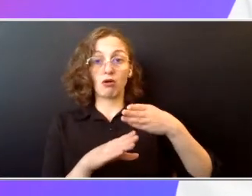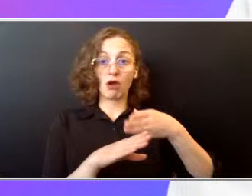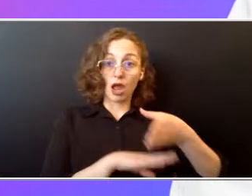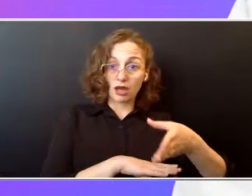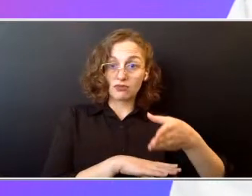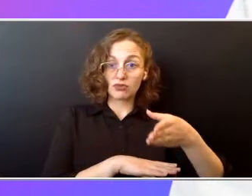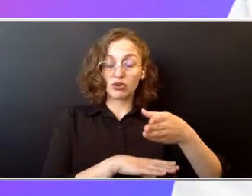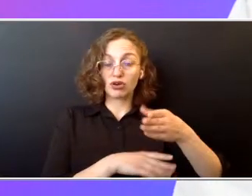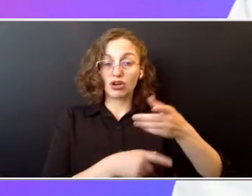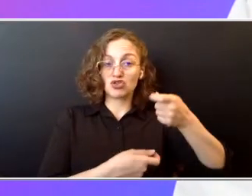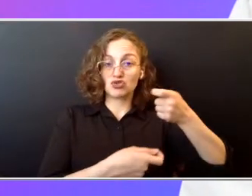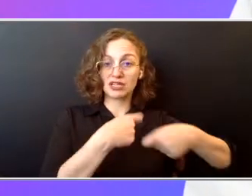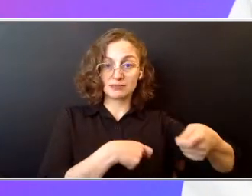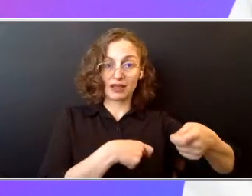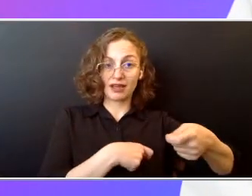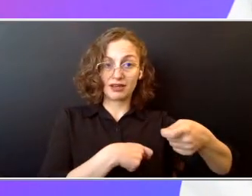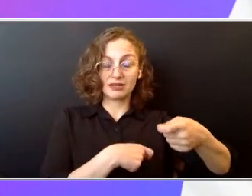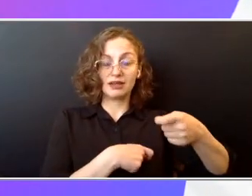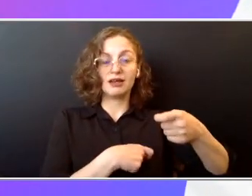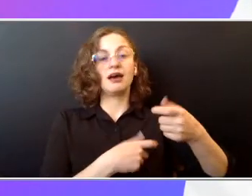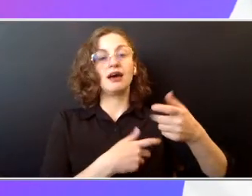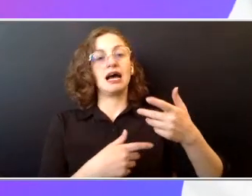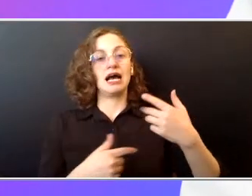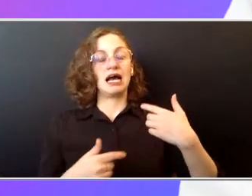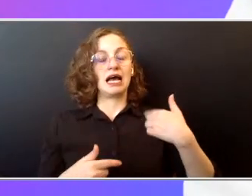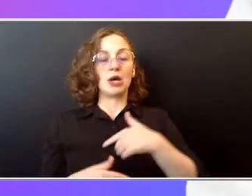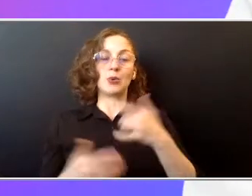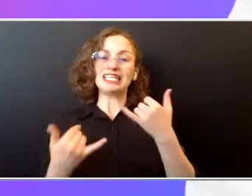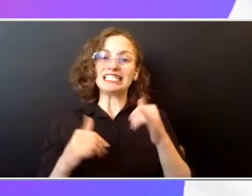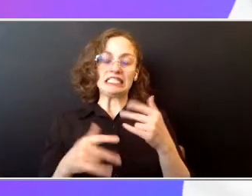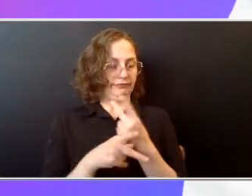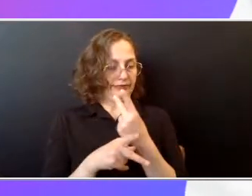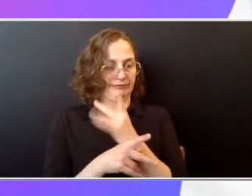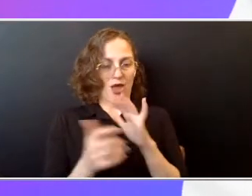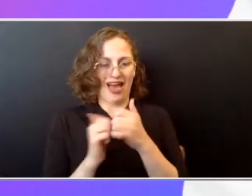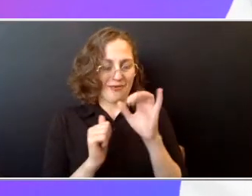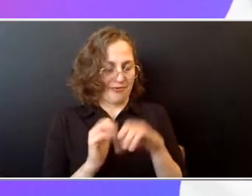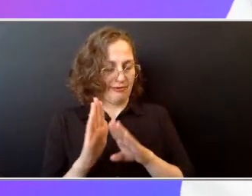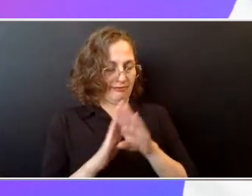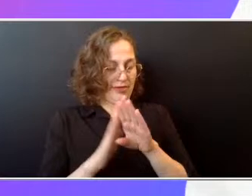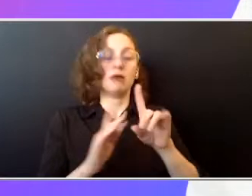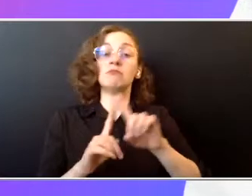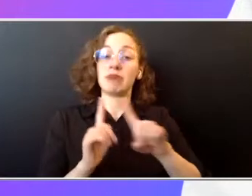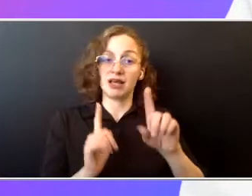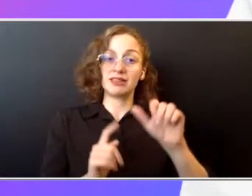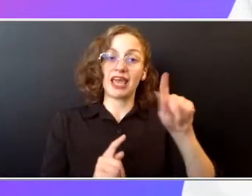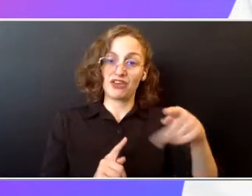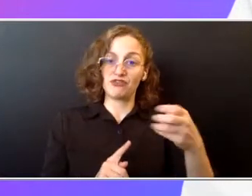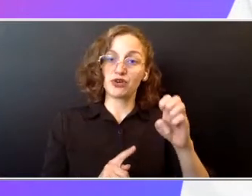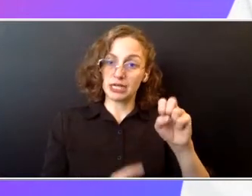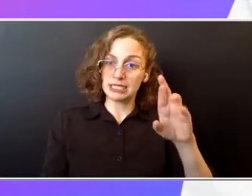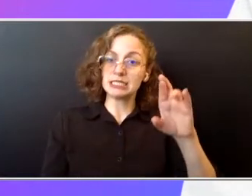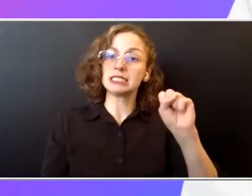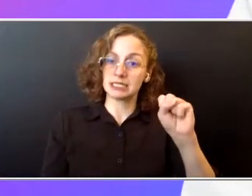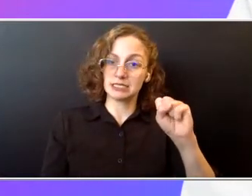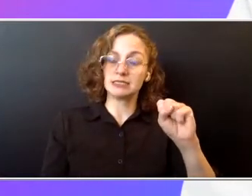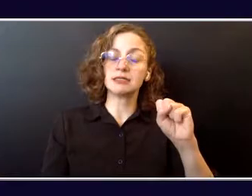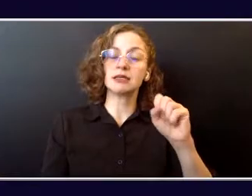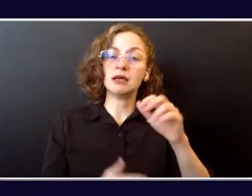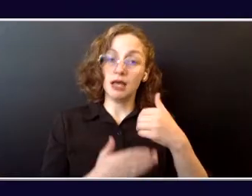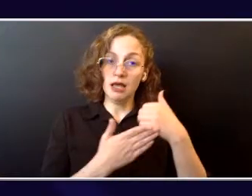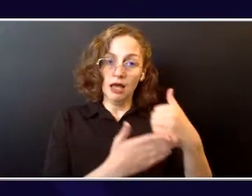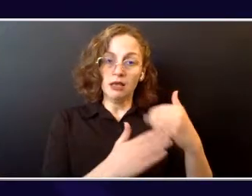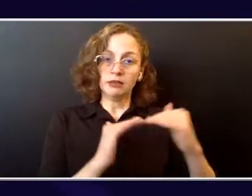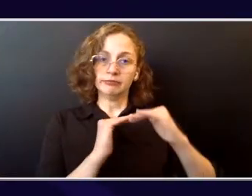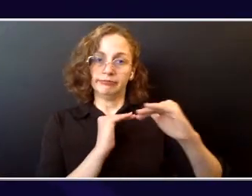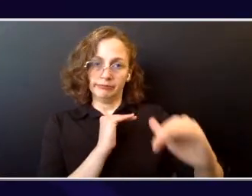understand how this develops in these patients, but the apheresis seems to help somewhat in stabilizing the disease. Wow. And I